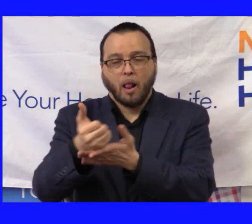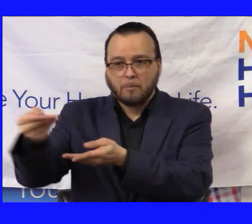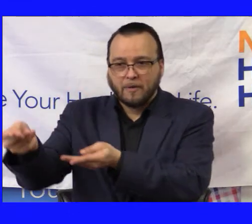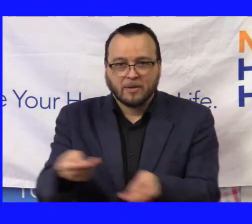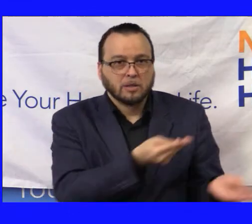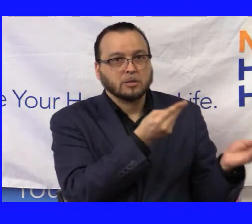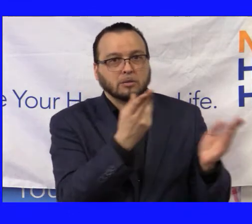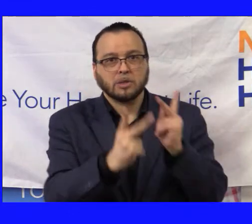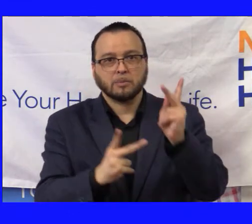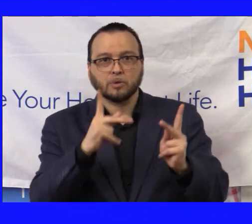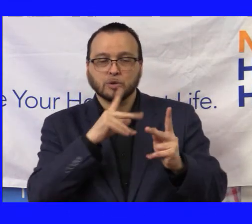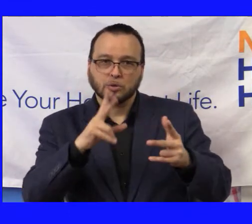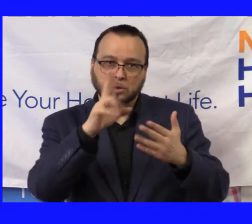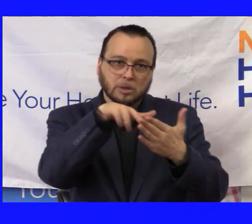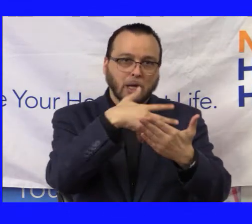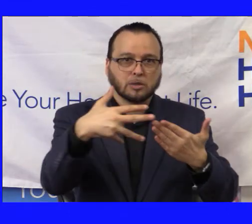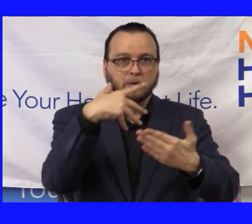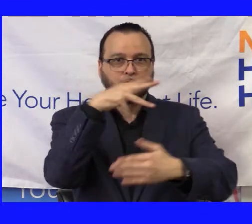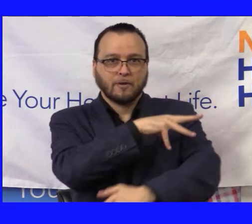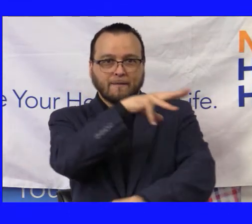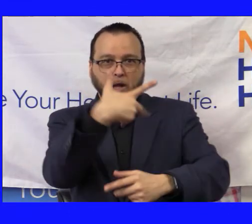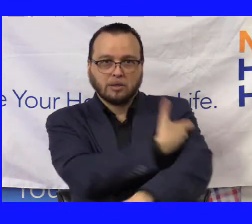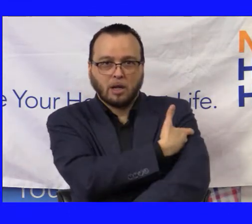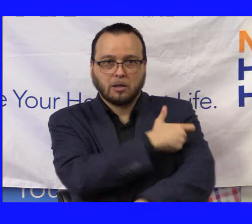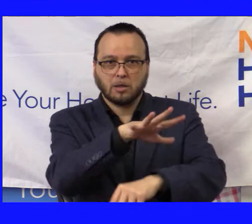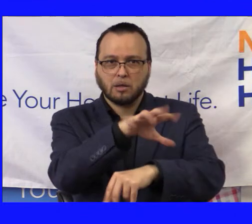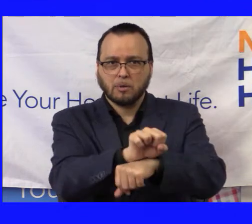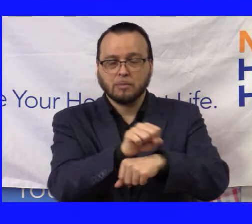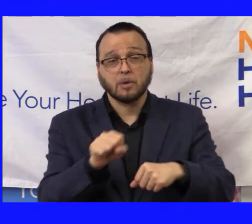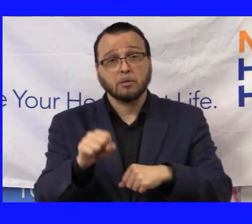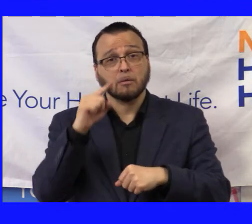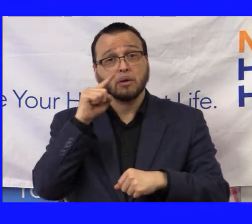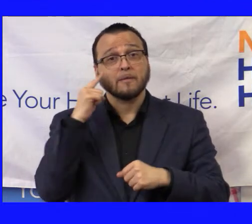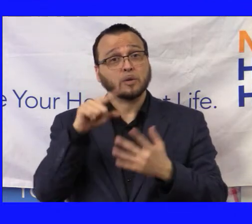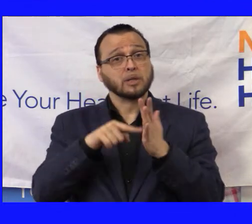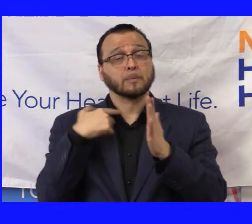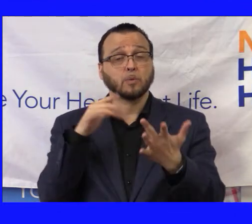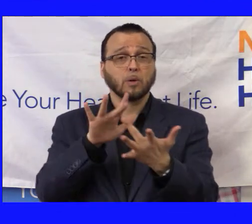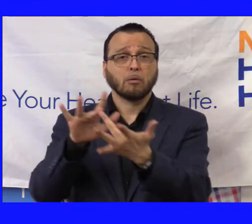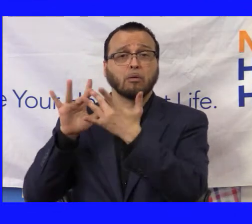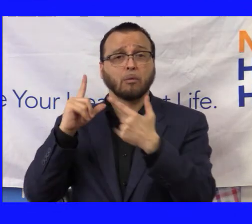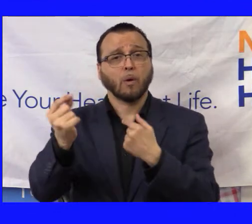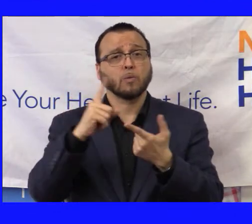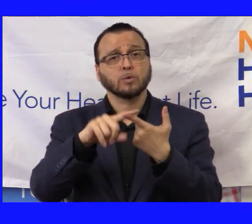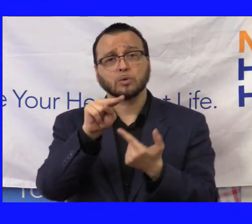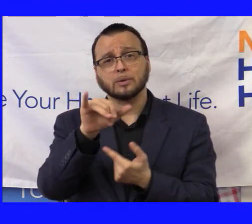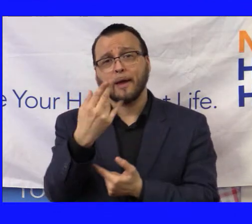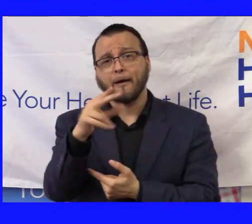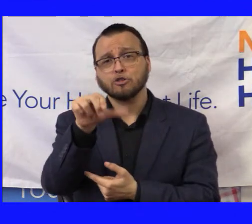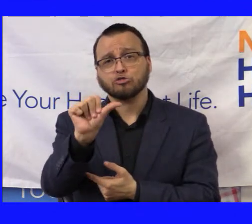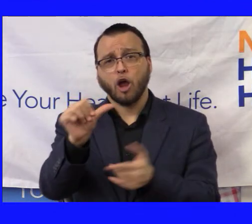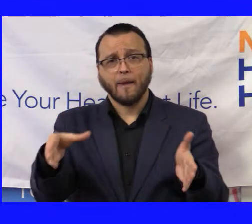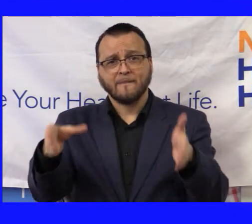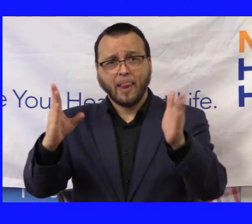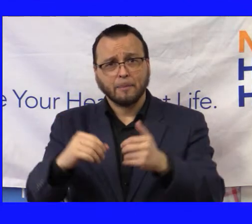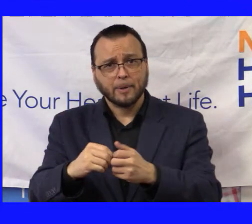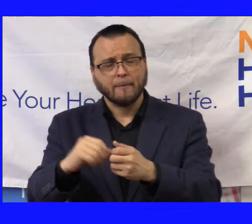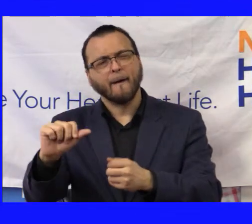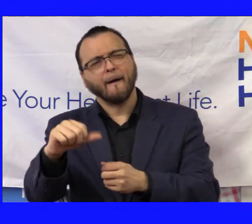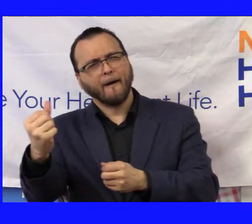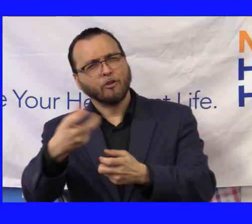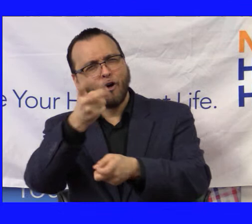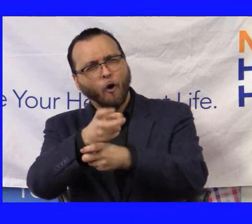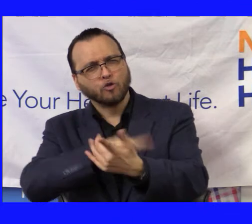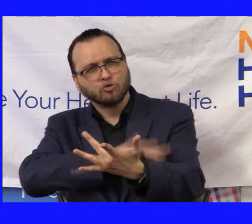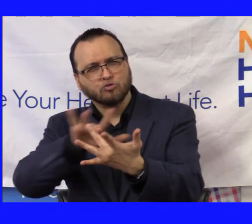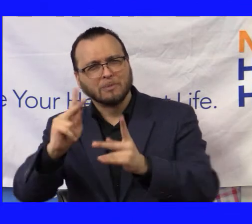get vaccinated. In particular, our canvassers have gone to places like our NYCHA developments, other hard-to-reach populations in New York City, and have uniquely